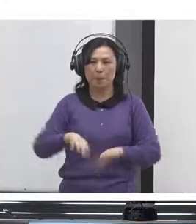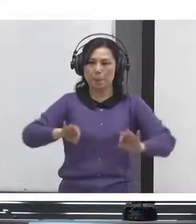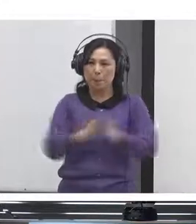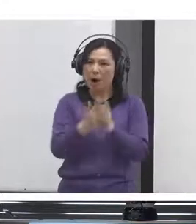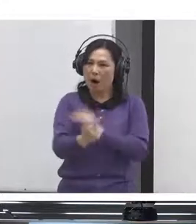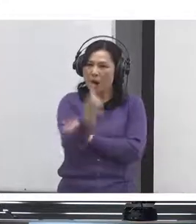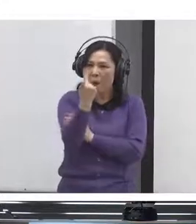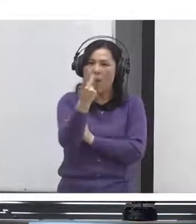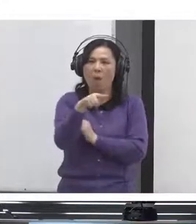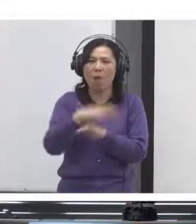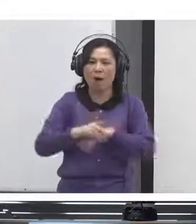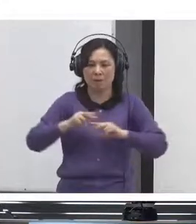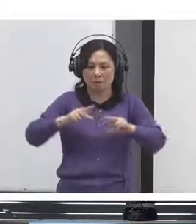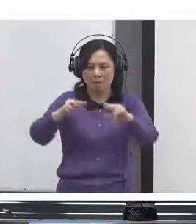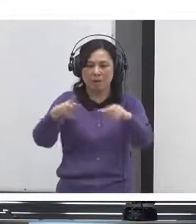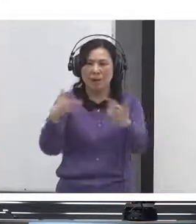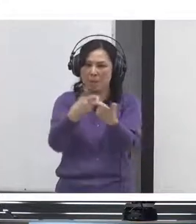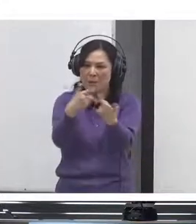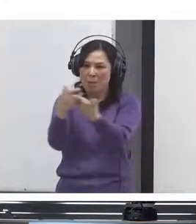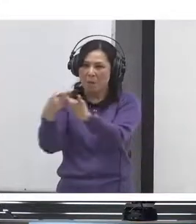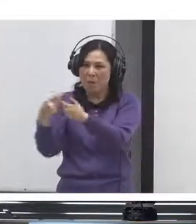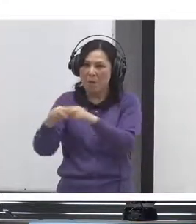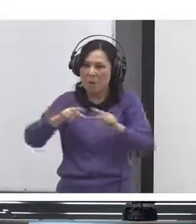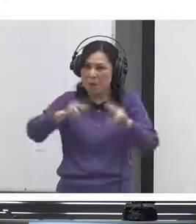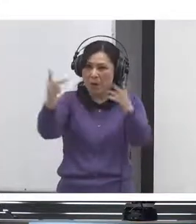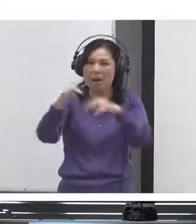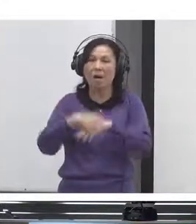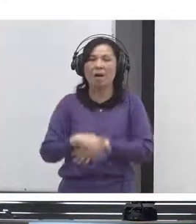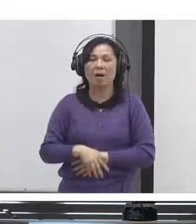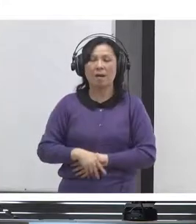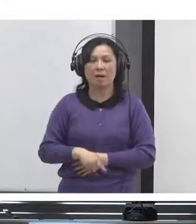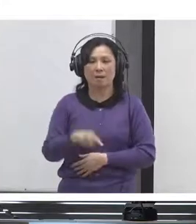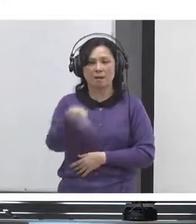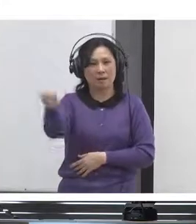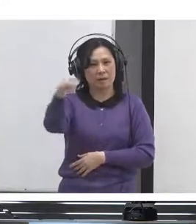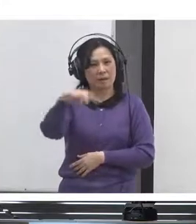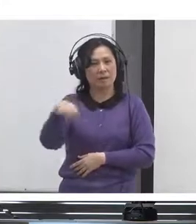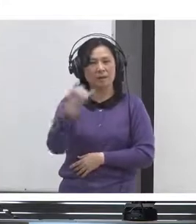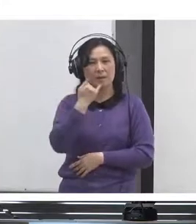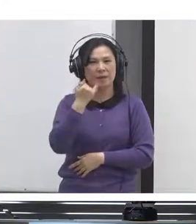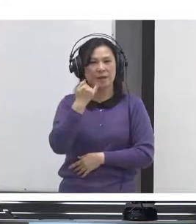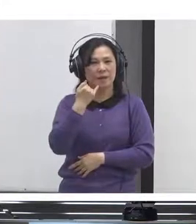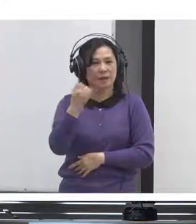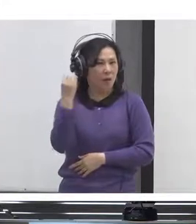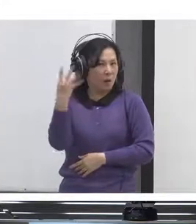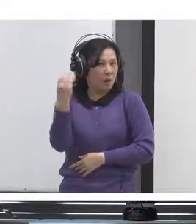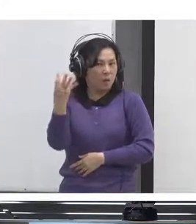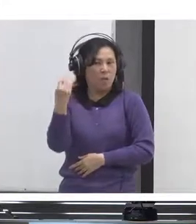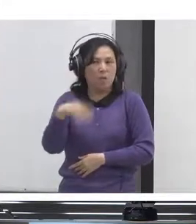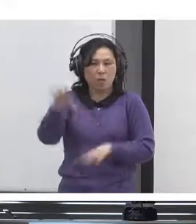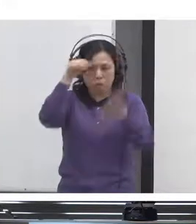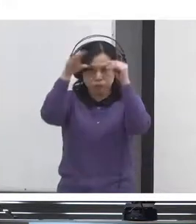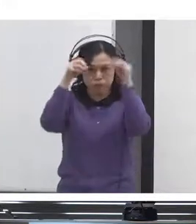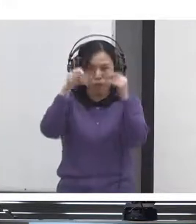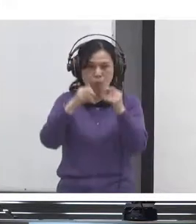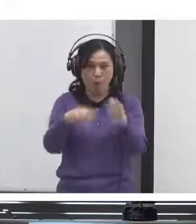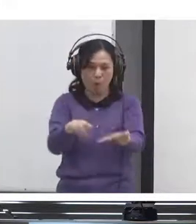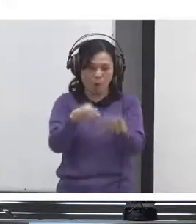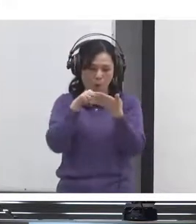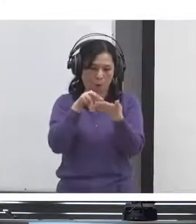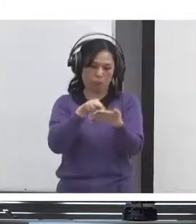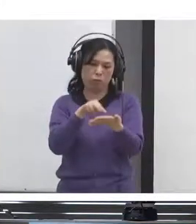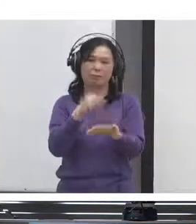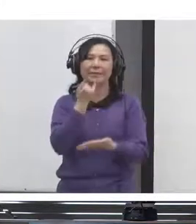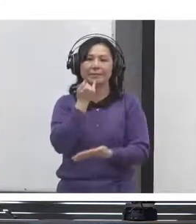It brings knowledge from Hamburg's universities to the world and helps to make cities around the world better places to